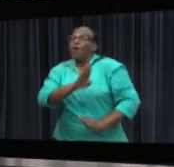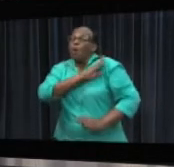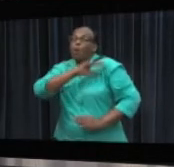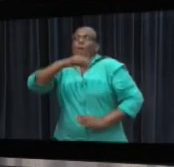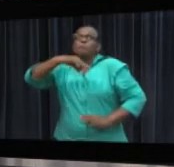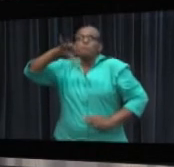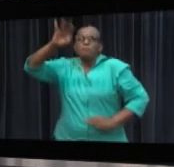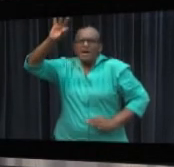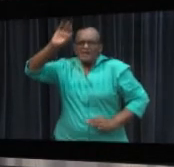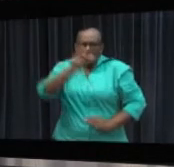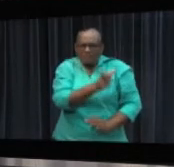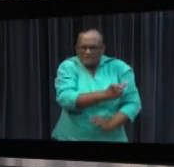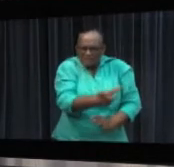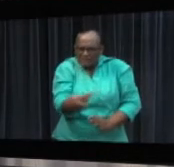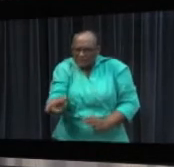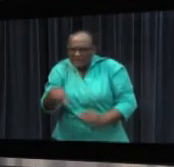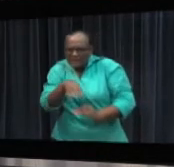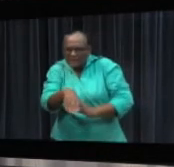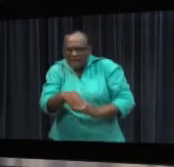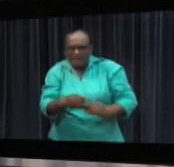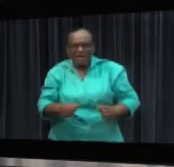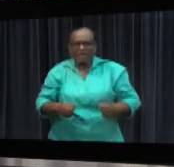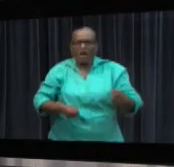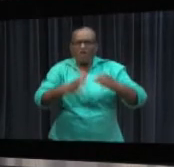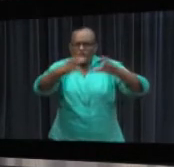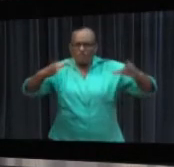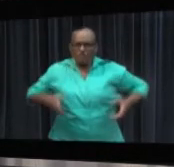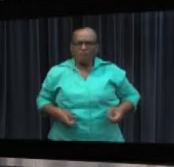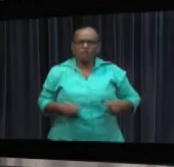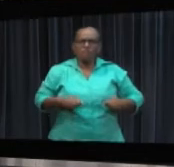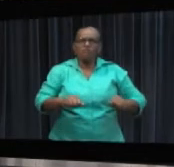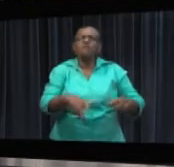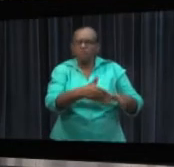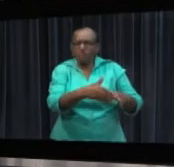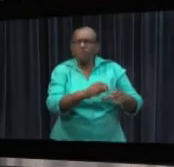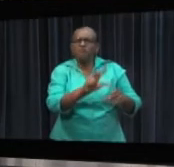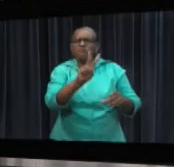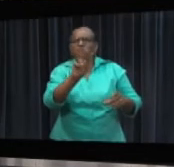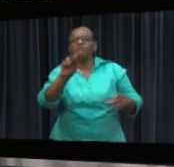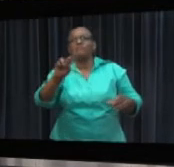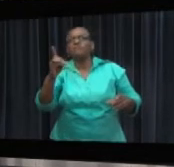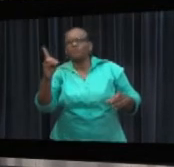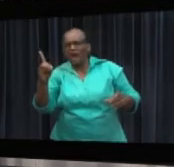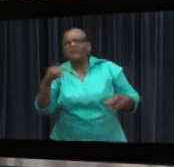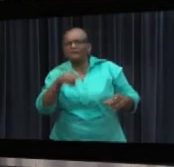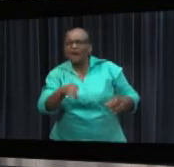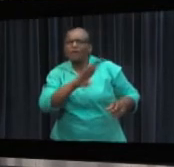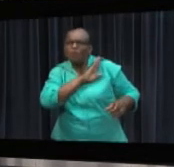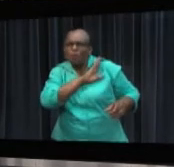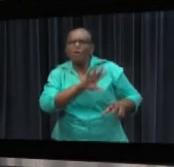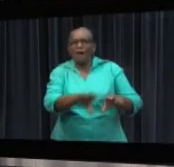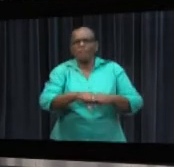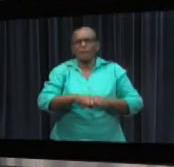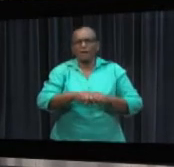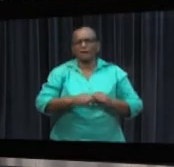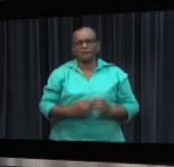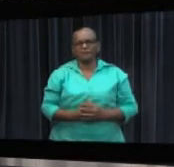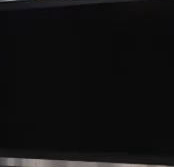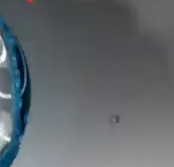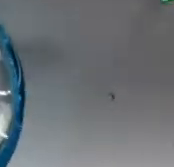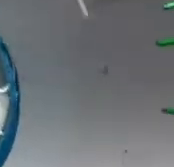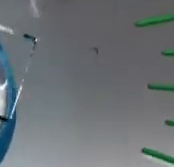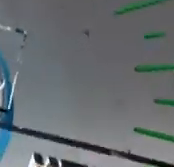passenger handling was considered, but also the improvement of the facilities of the cargo handling as well, said